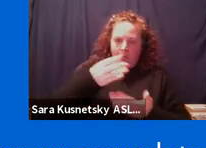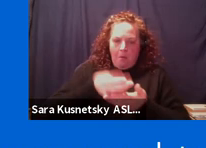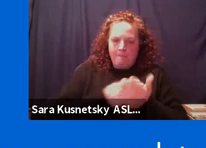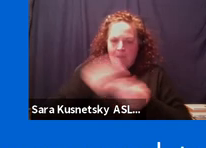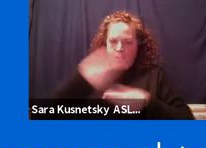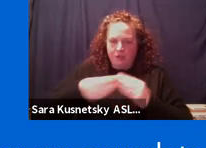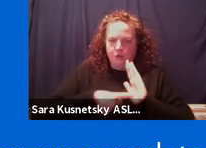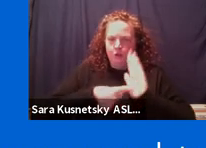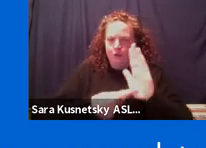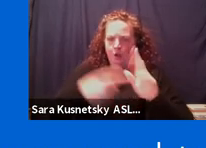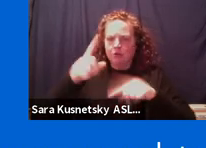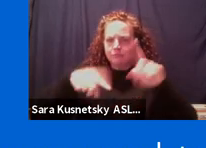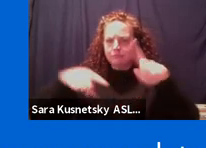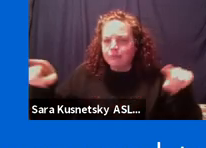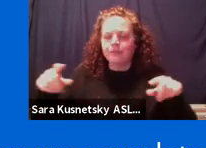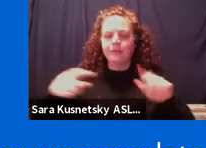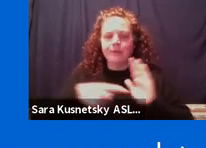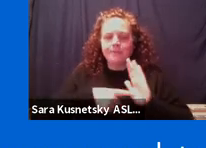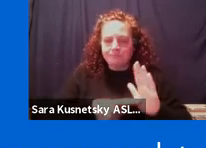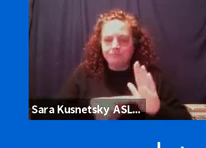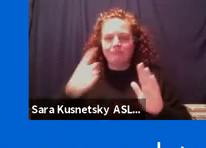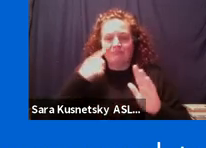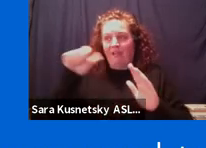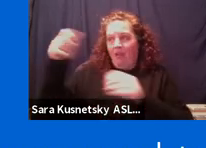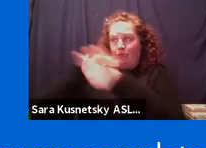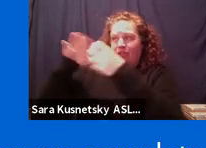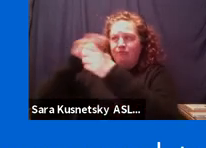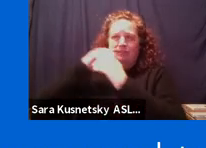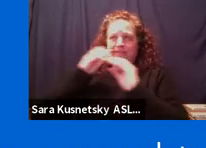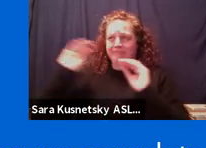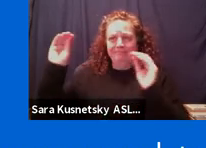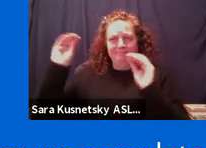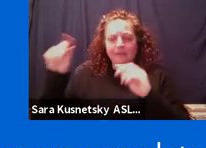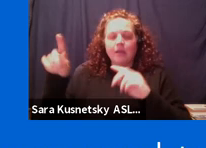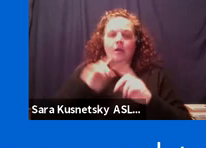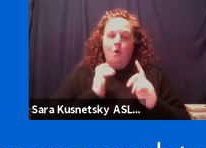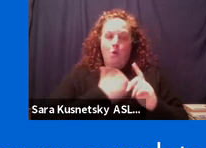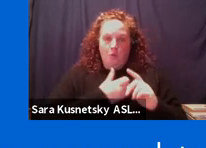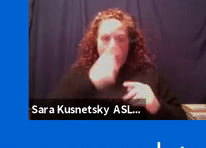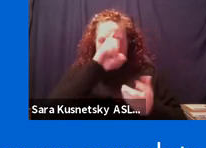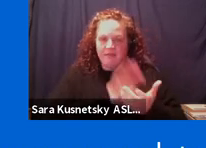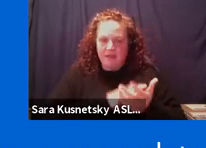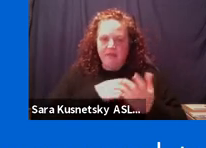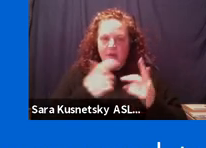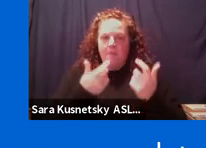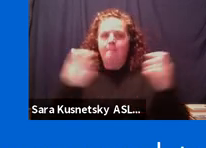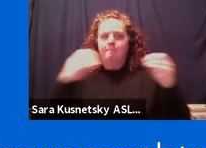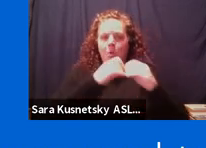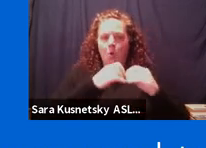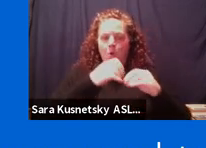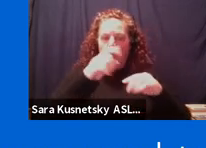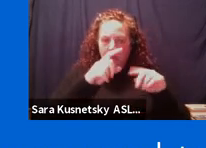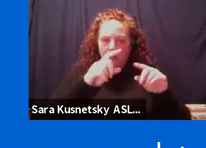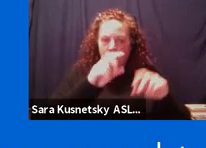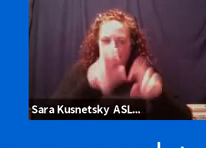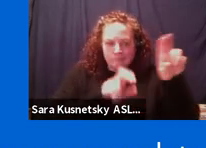progressive differentiation, which is not the case in many other districts, we believe that greater differentiation is needed